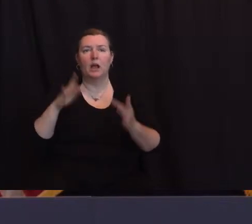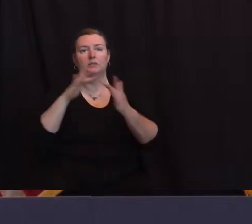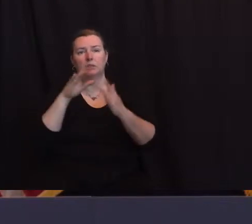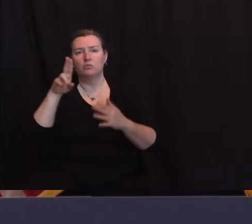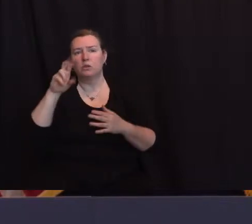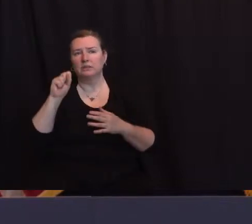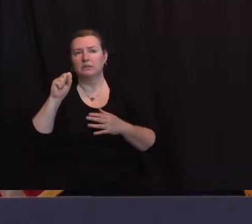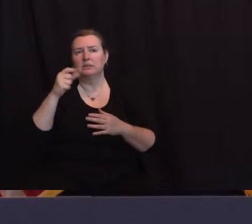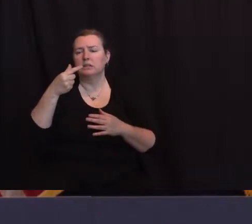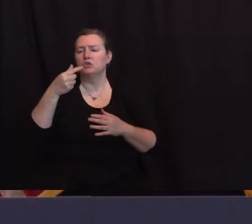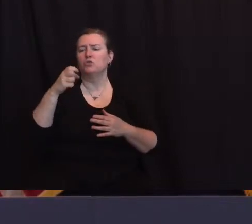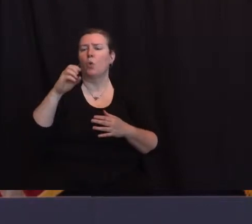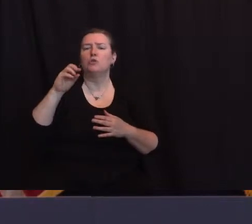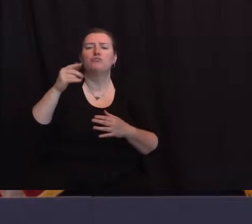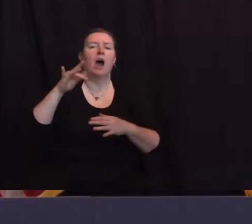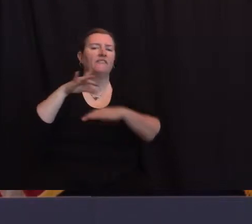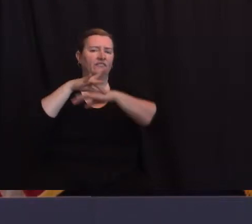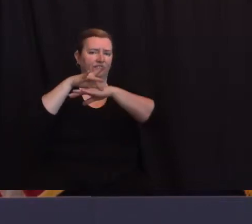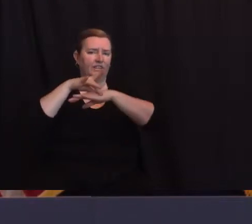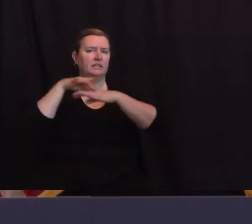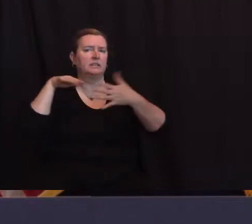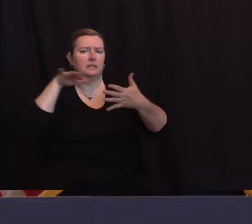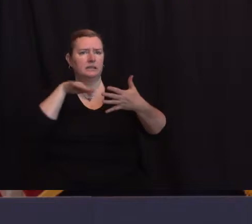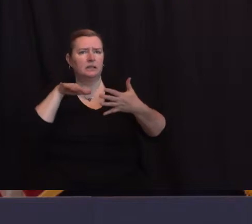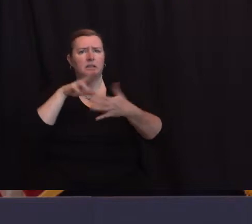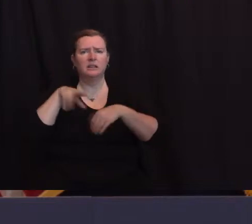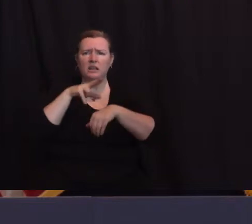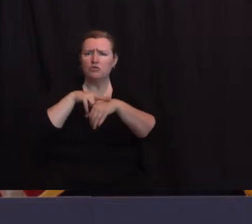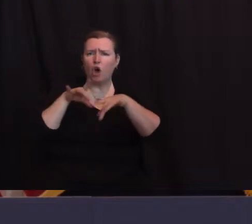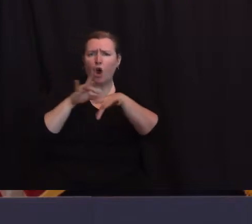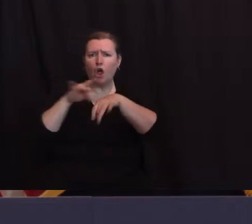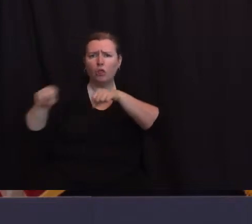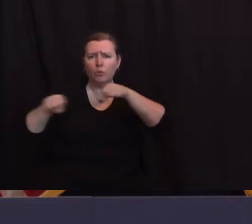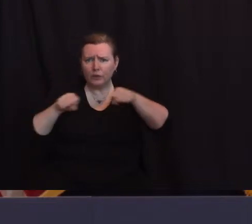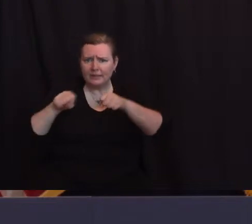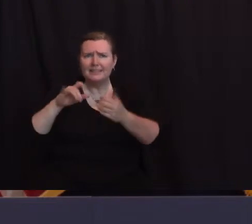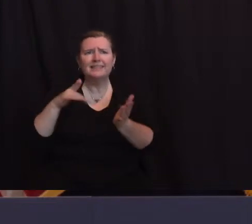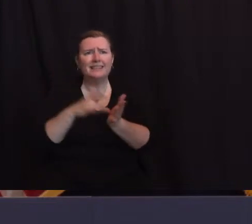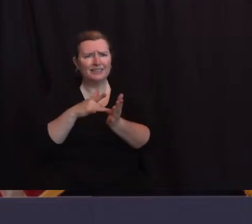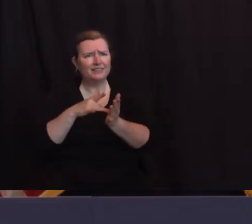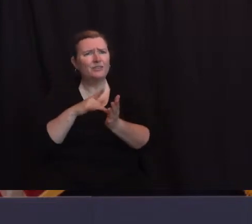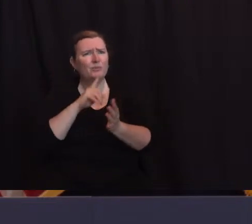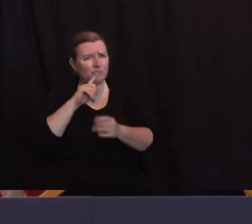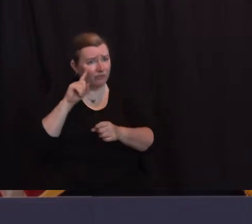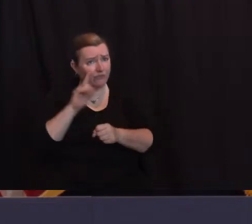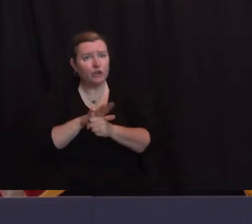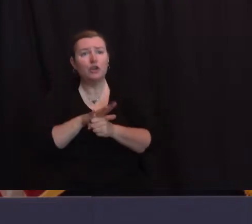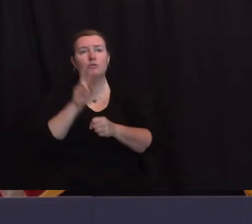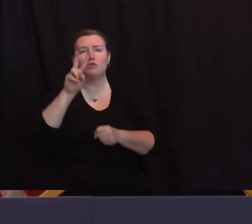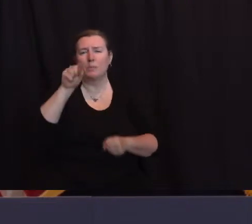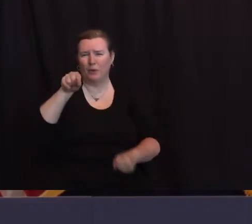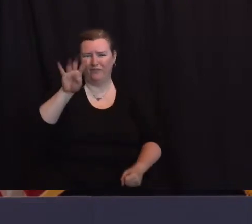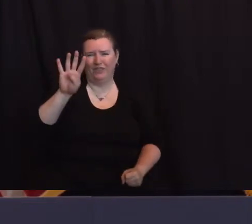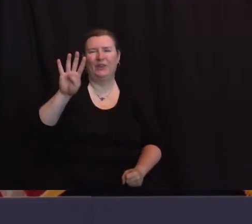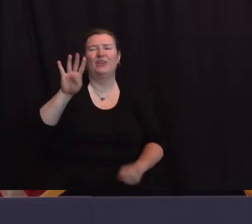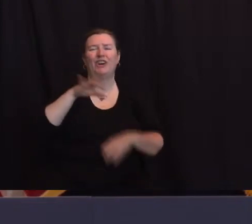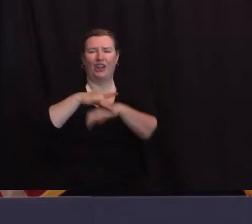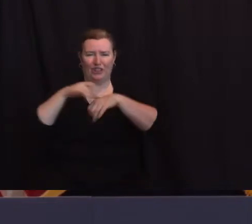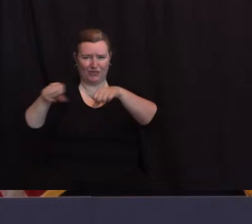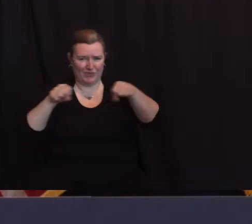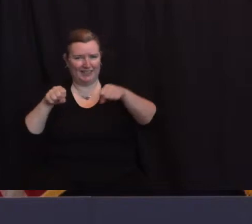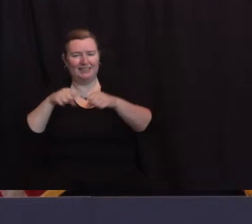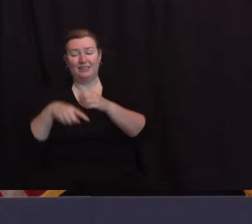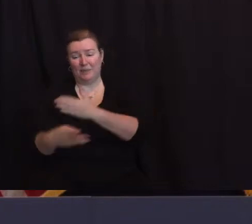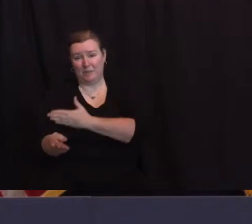Survey's National Earthquake Information Center, and they did confirm a 2.4 magnitude earthquake this morning just south